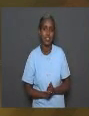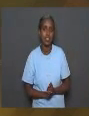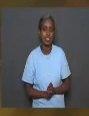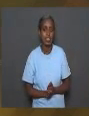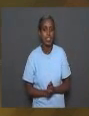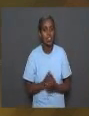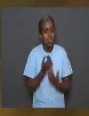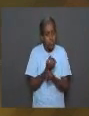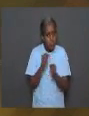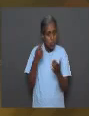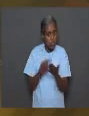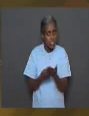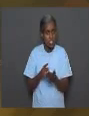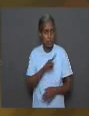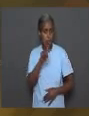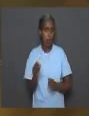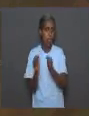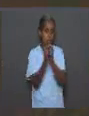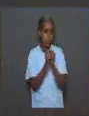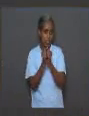Let us solve this problem together.